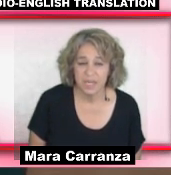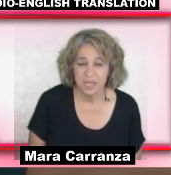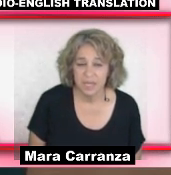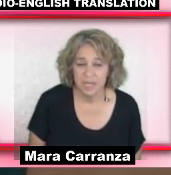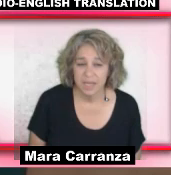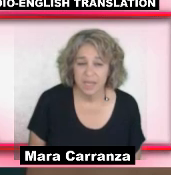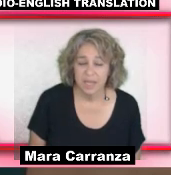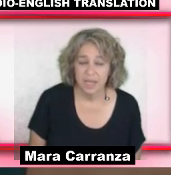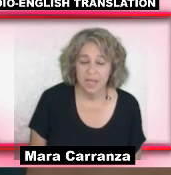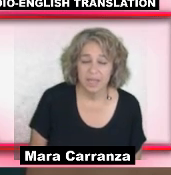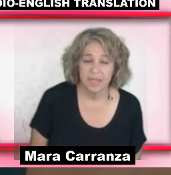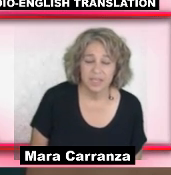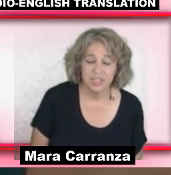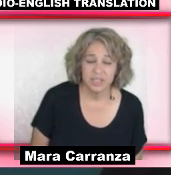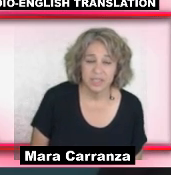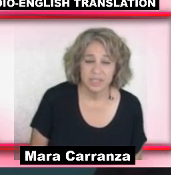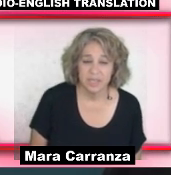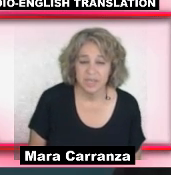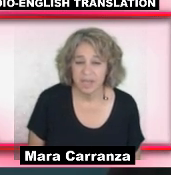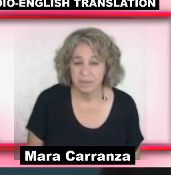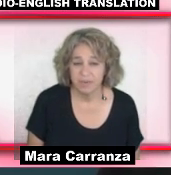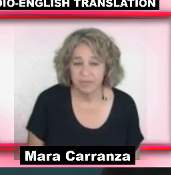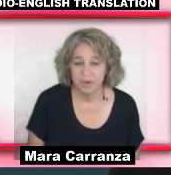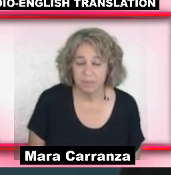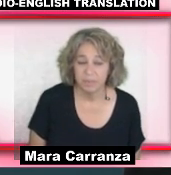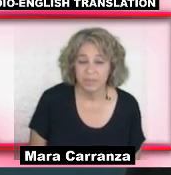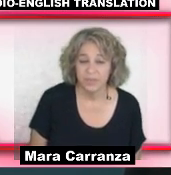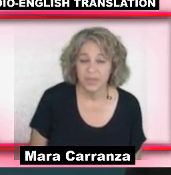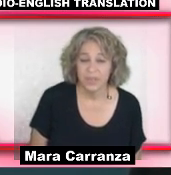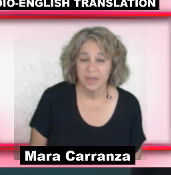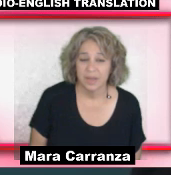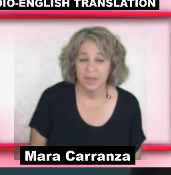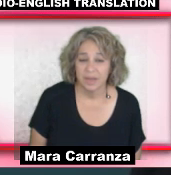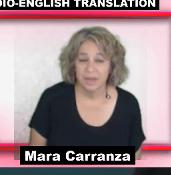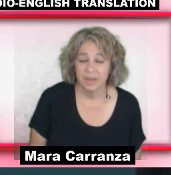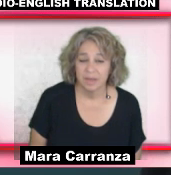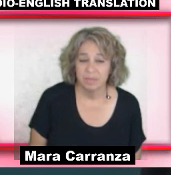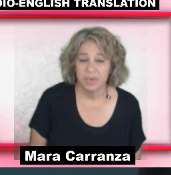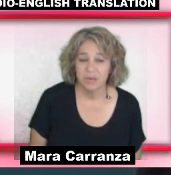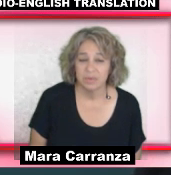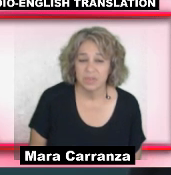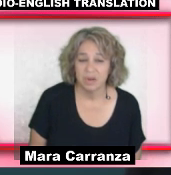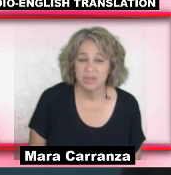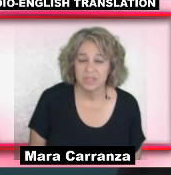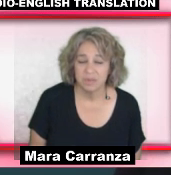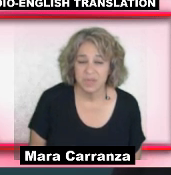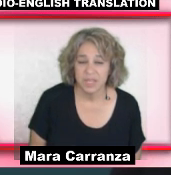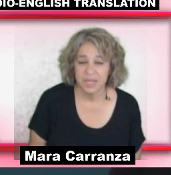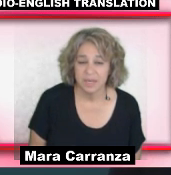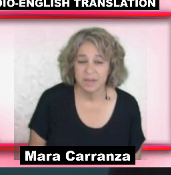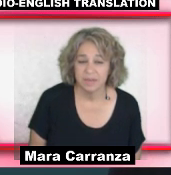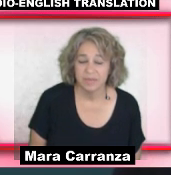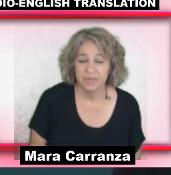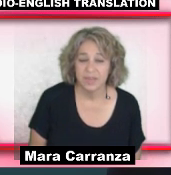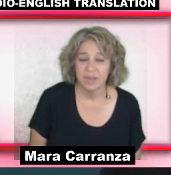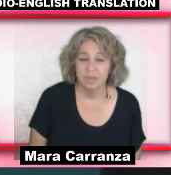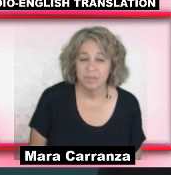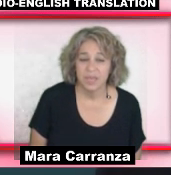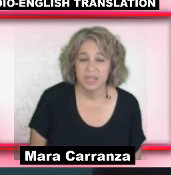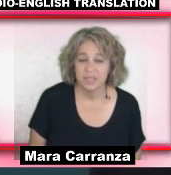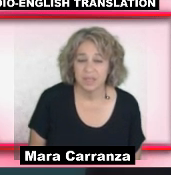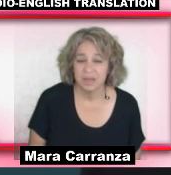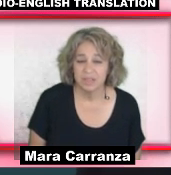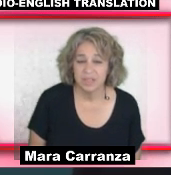had forma elections pero todo in time and form. Pura simulación. But it was all simulated porque la